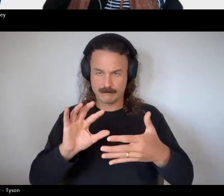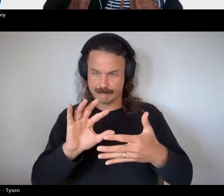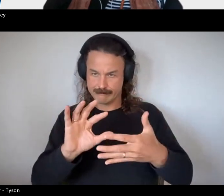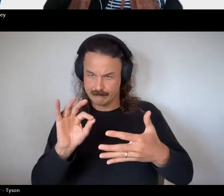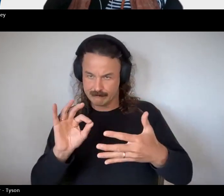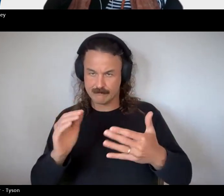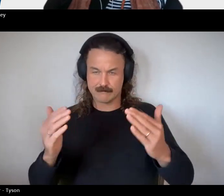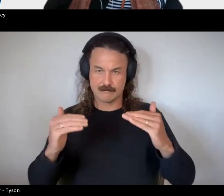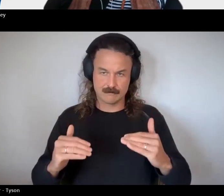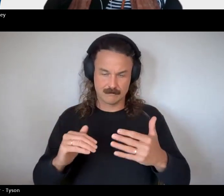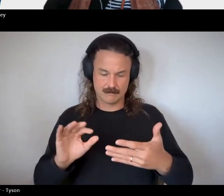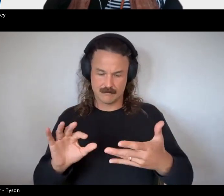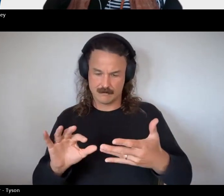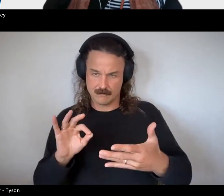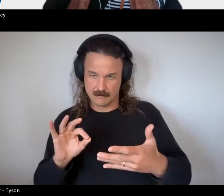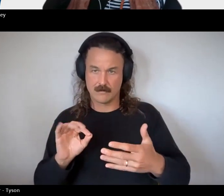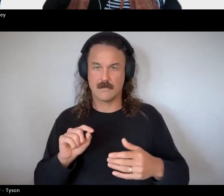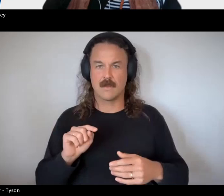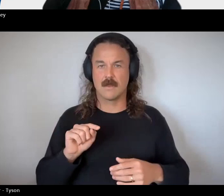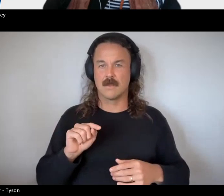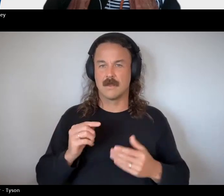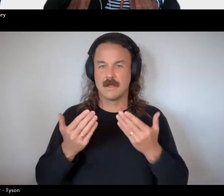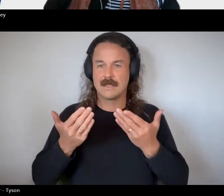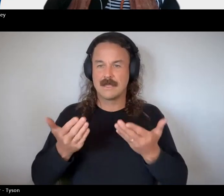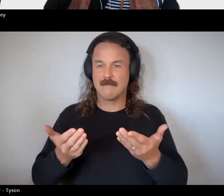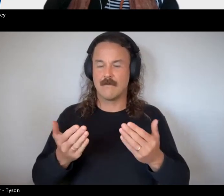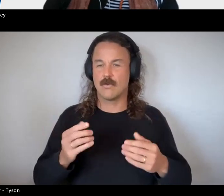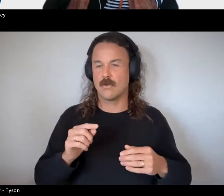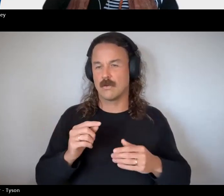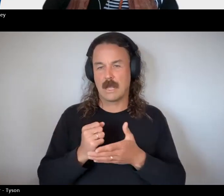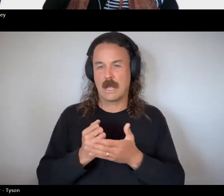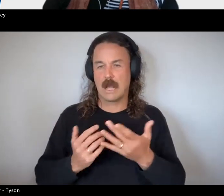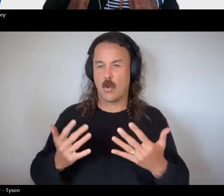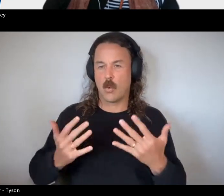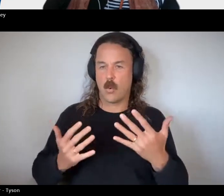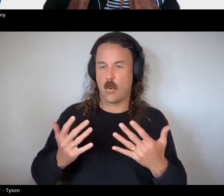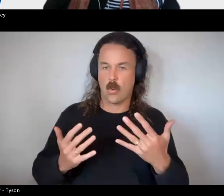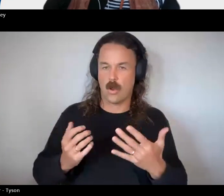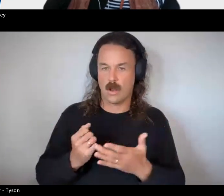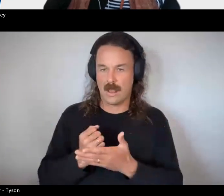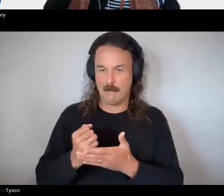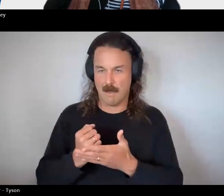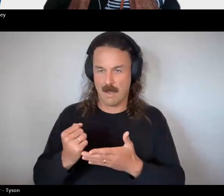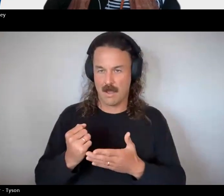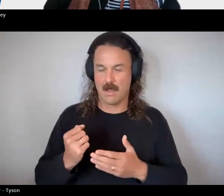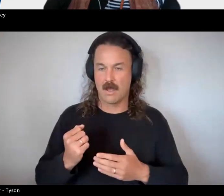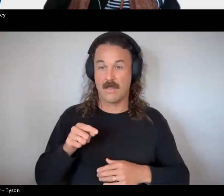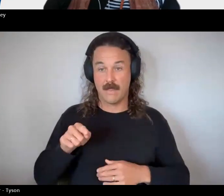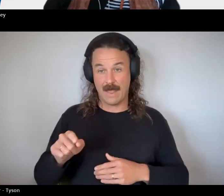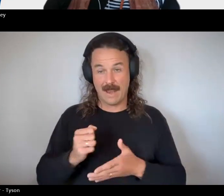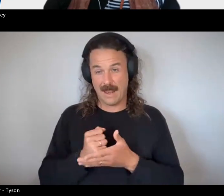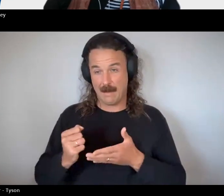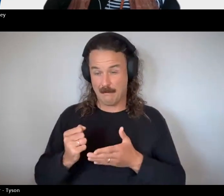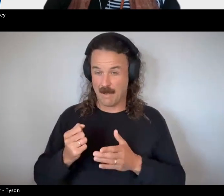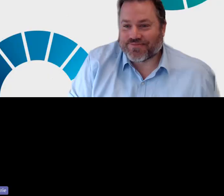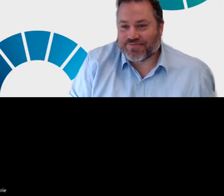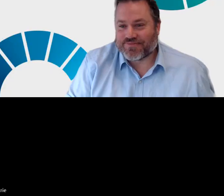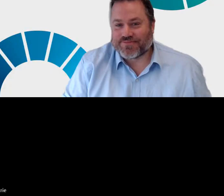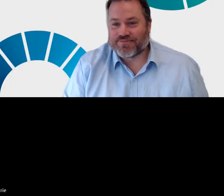go? I don't know, Gang, do you want to have a go? What you think in terms of how accurate the measurement